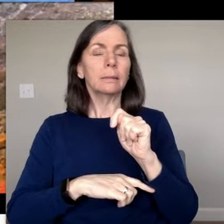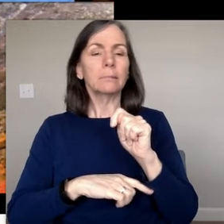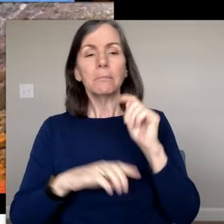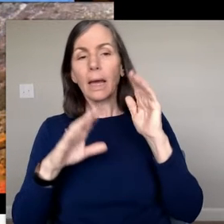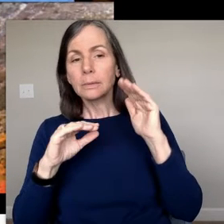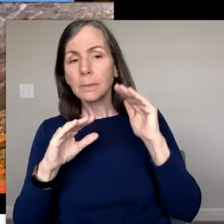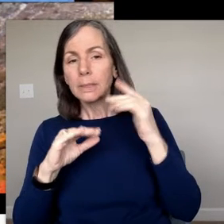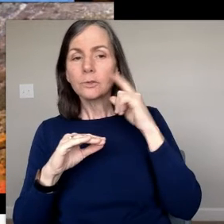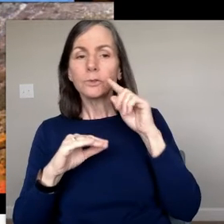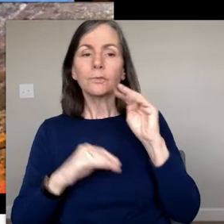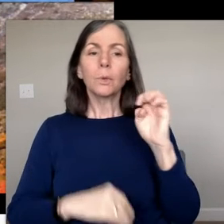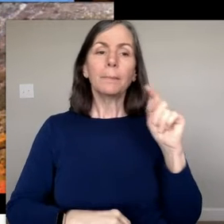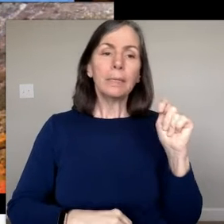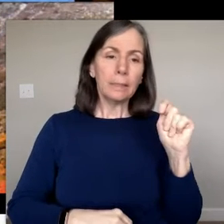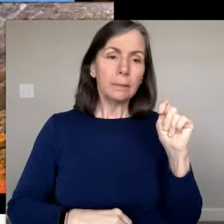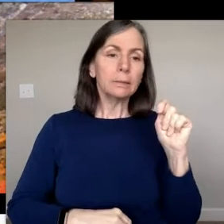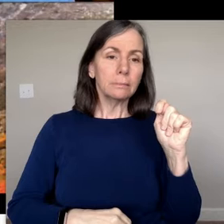expectations,